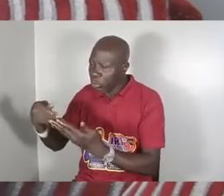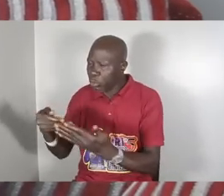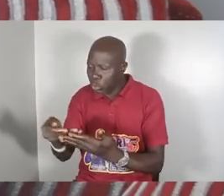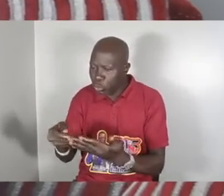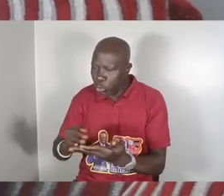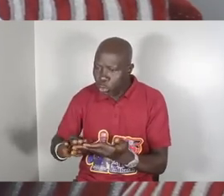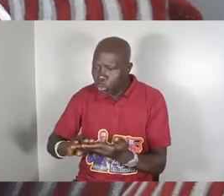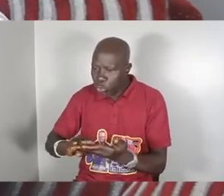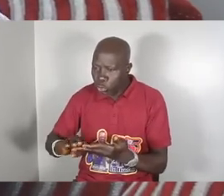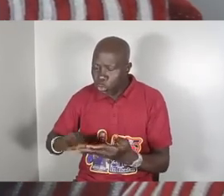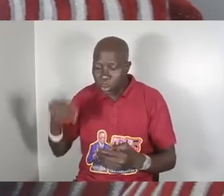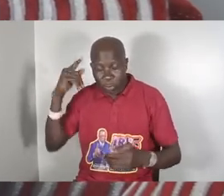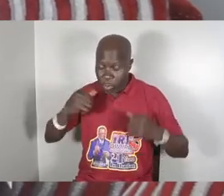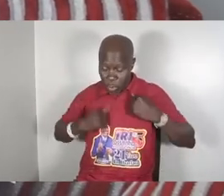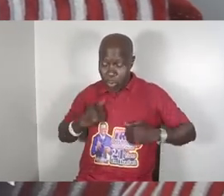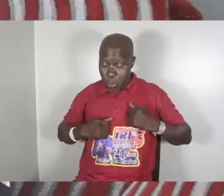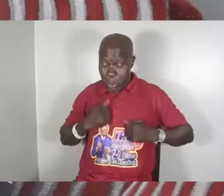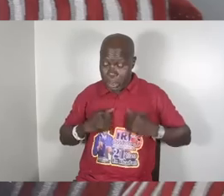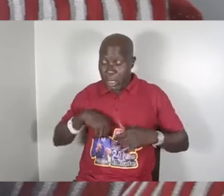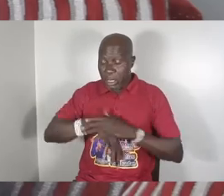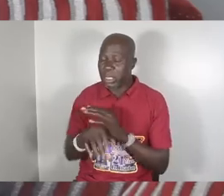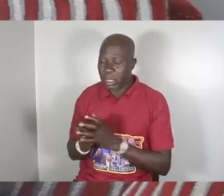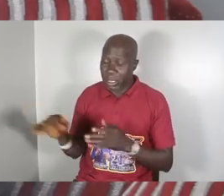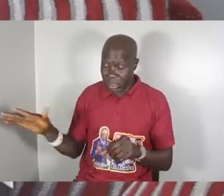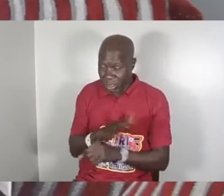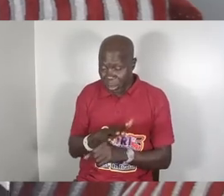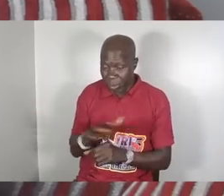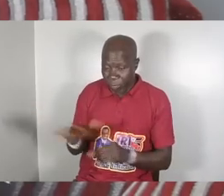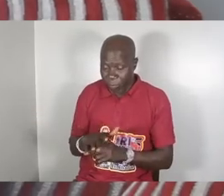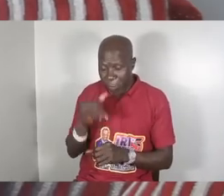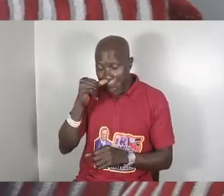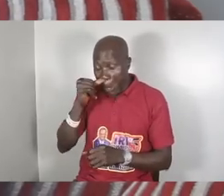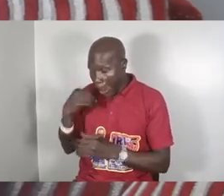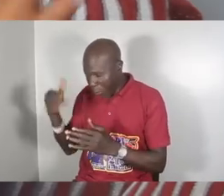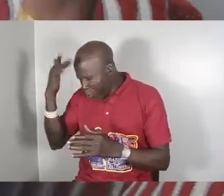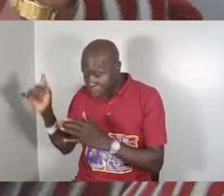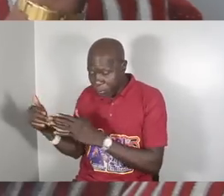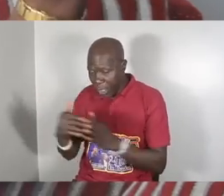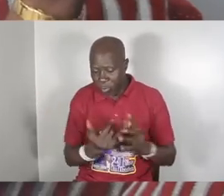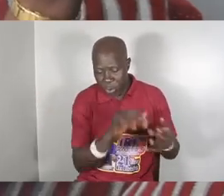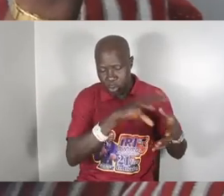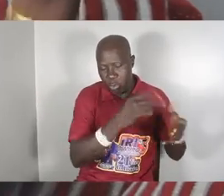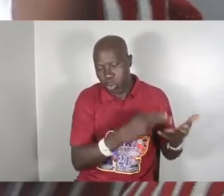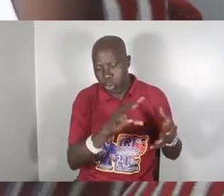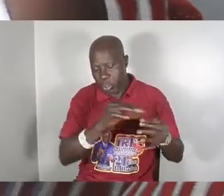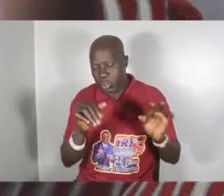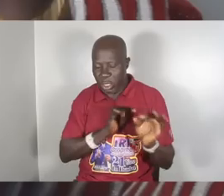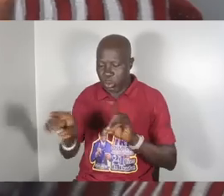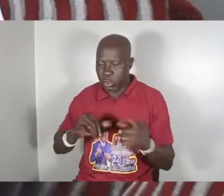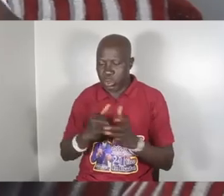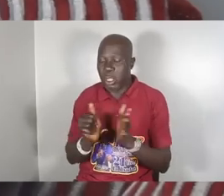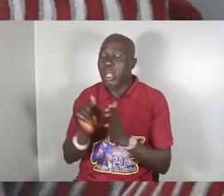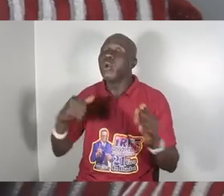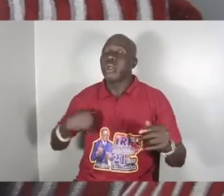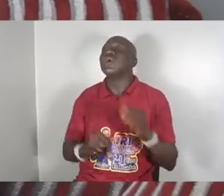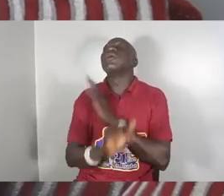tomorrow. Betting soap. If Ben no orare, is in the wrapper. I must get me daily. Direction of the Holy Spirit. Ati shebe. We have done so. I do